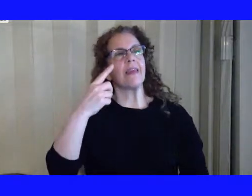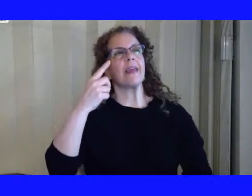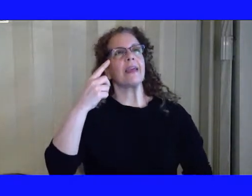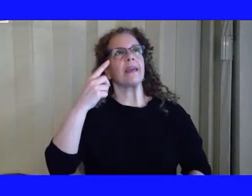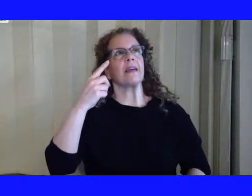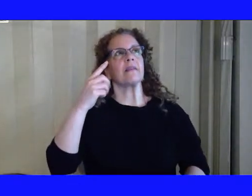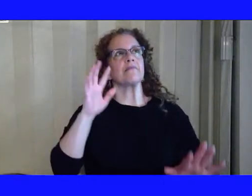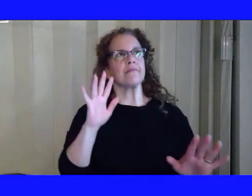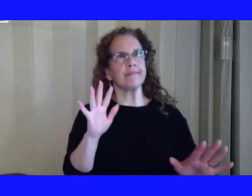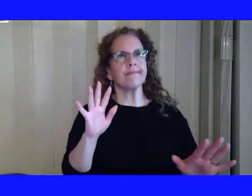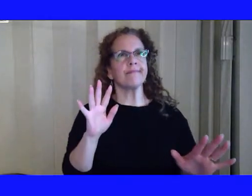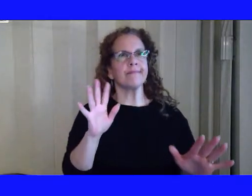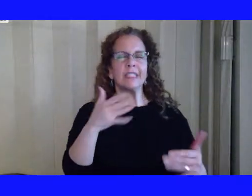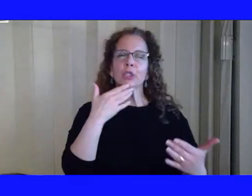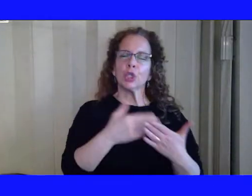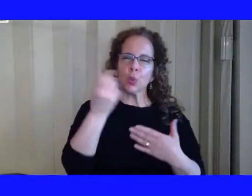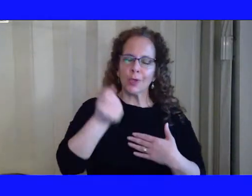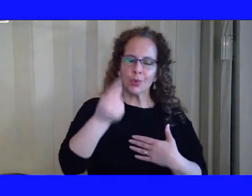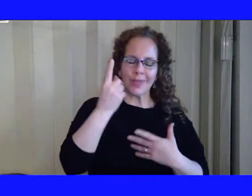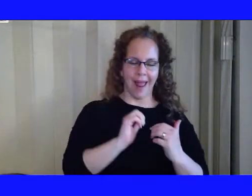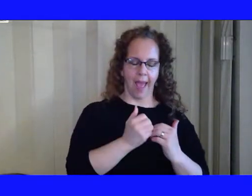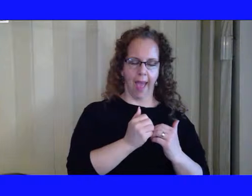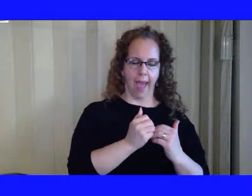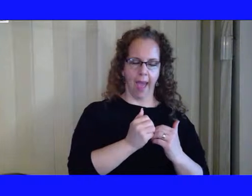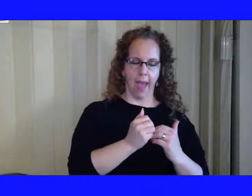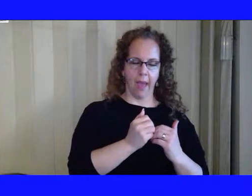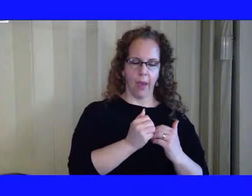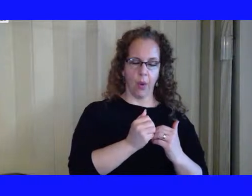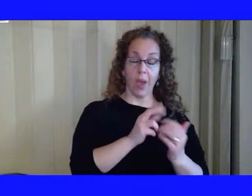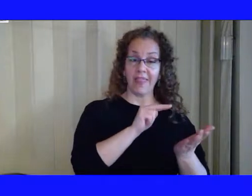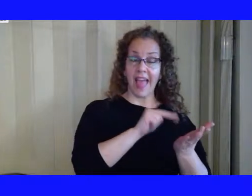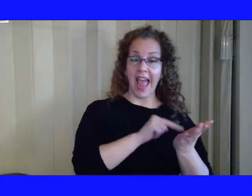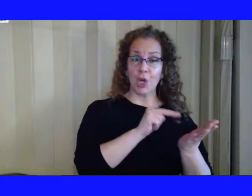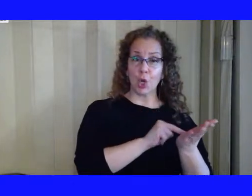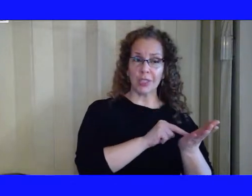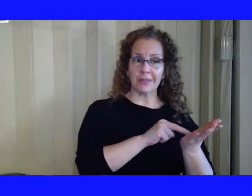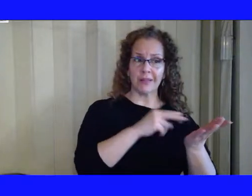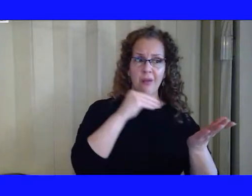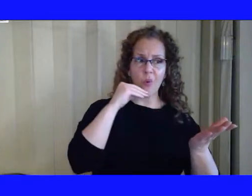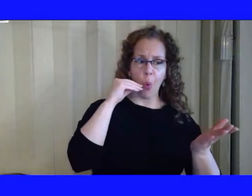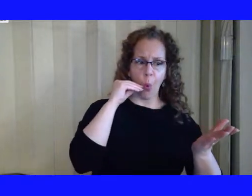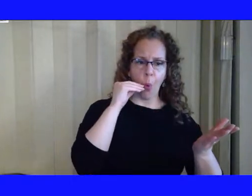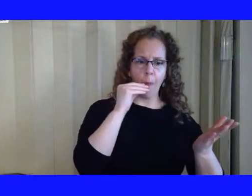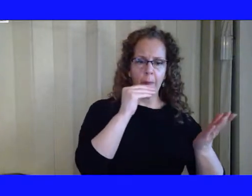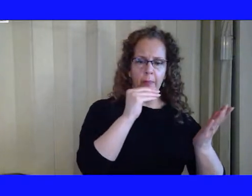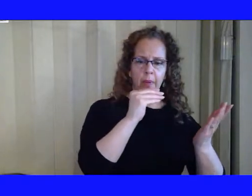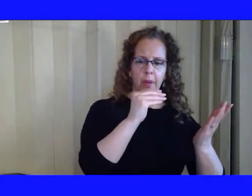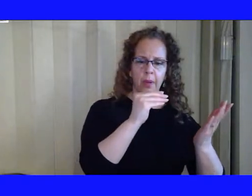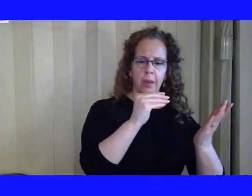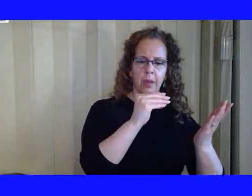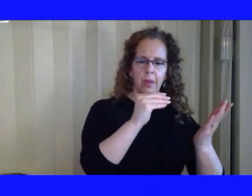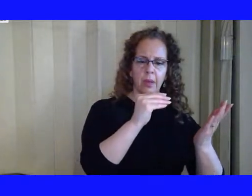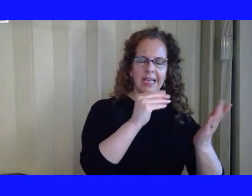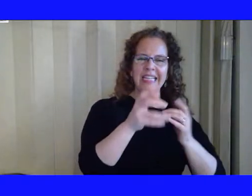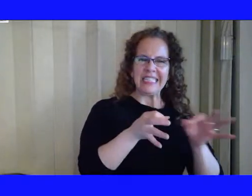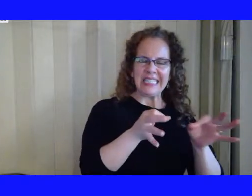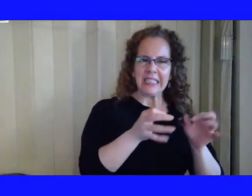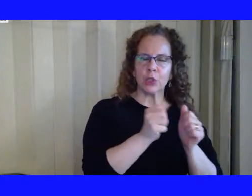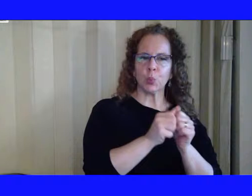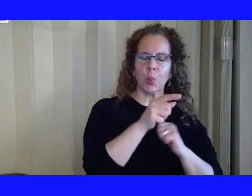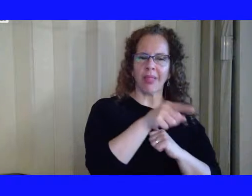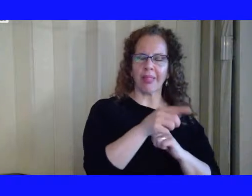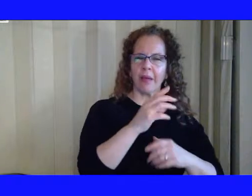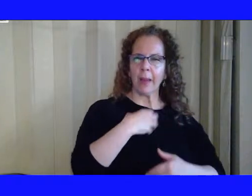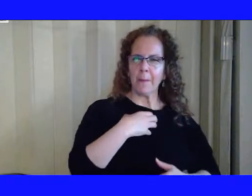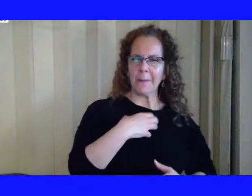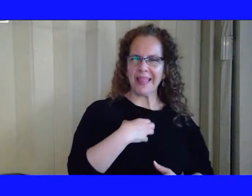go and what governs that. But it's perfectly right to say, and again, I've definitely seen these complaints, so